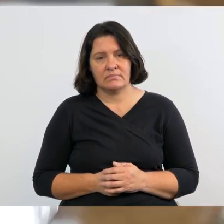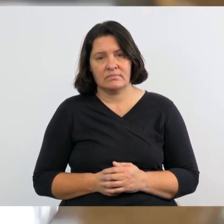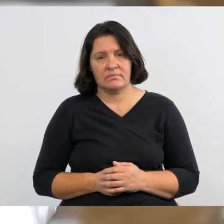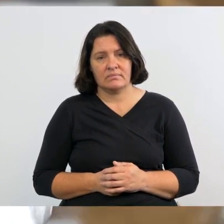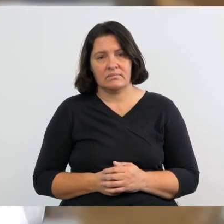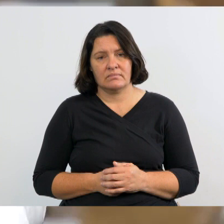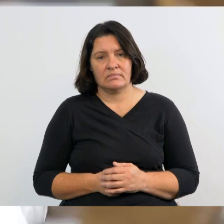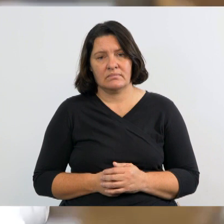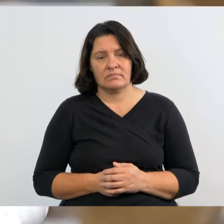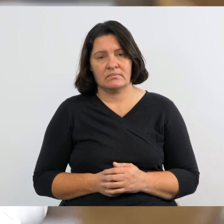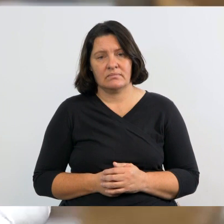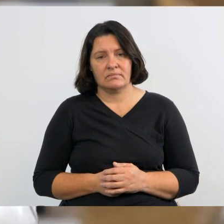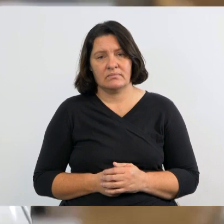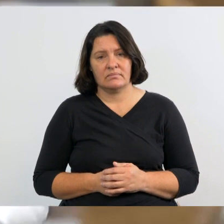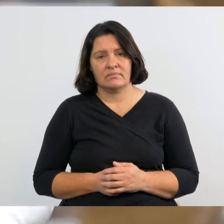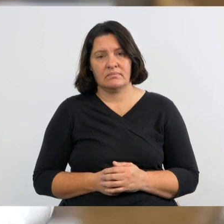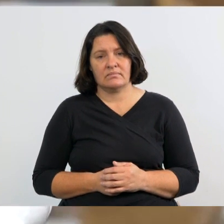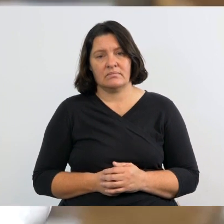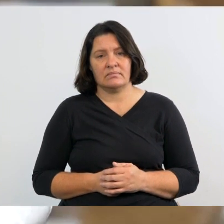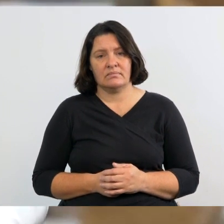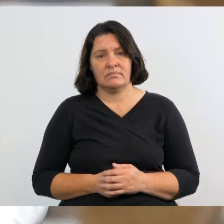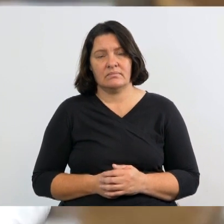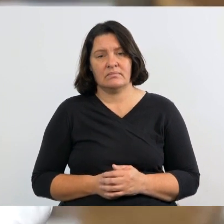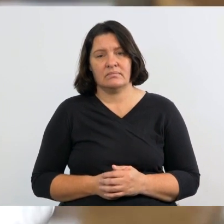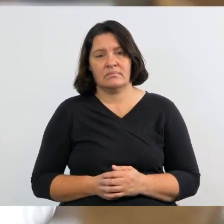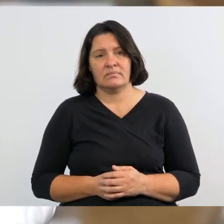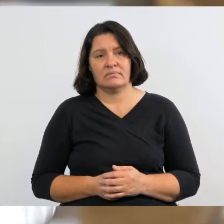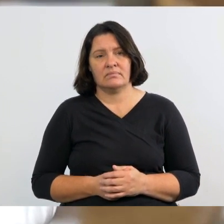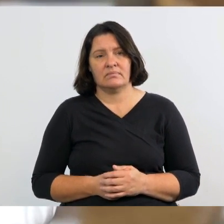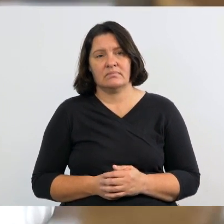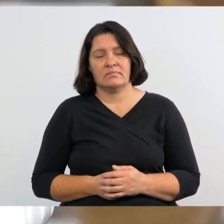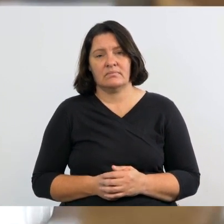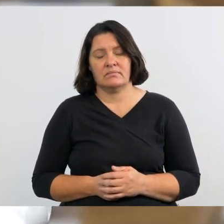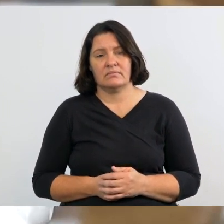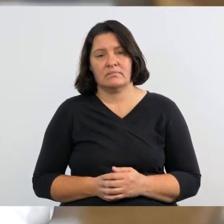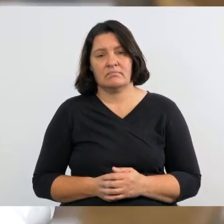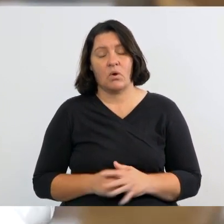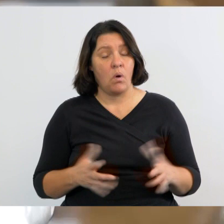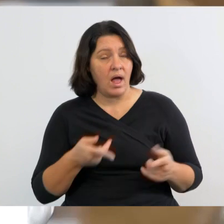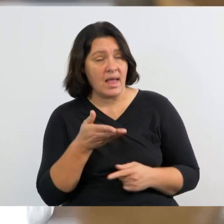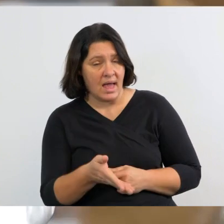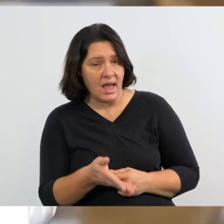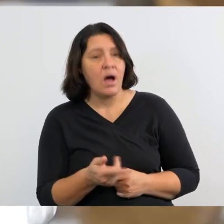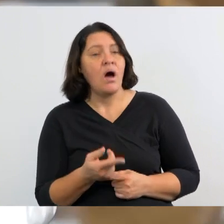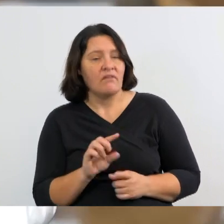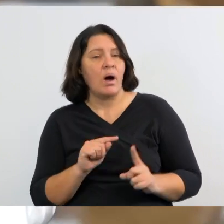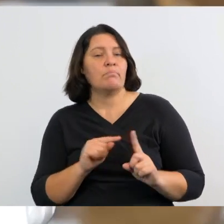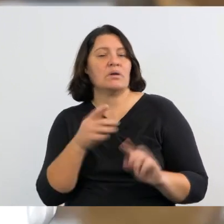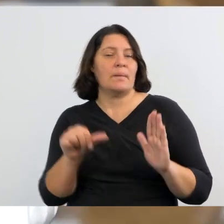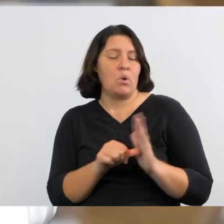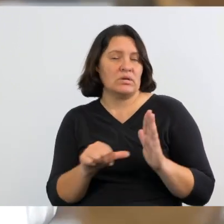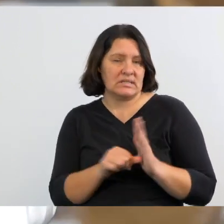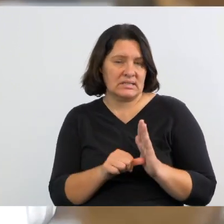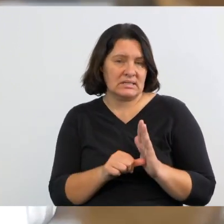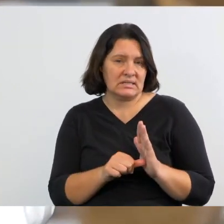profit. Okay guys, while we're here, I just want to point out one important thing. Remember, the previous time I asked you to draw